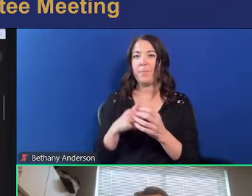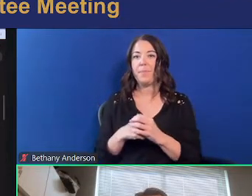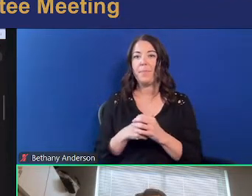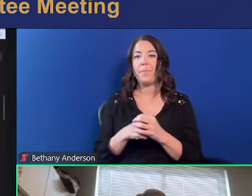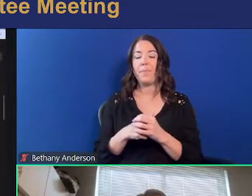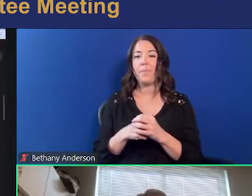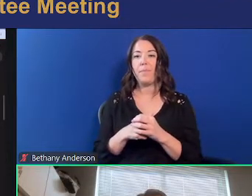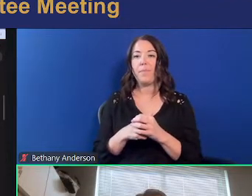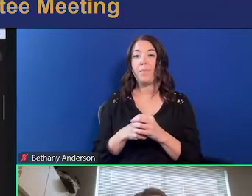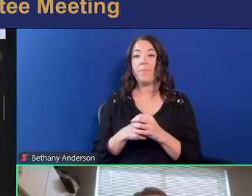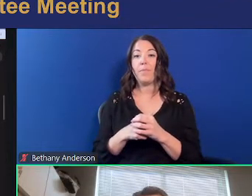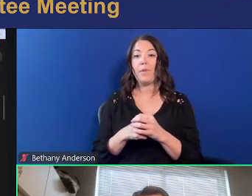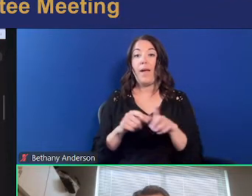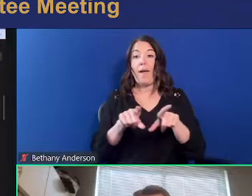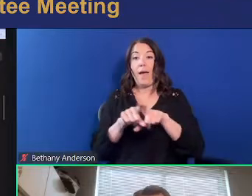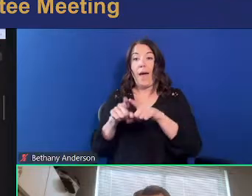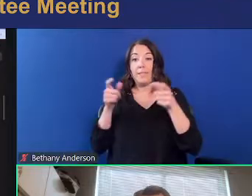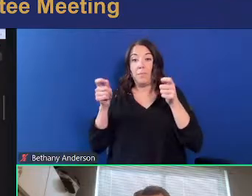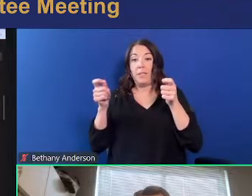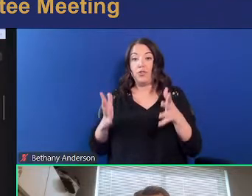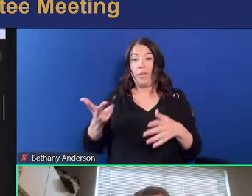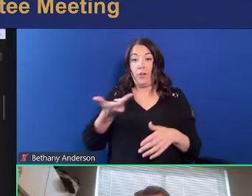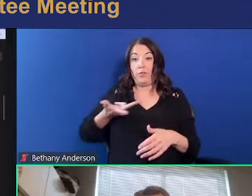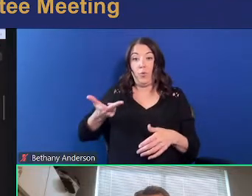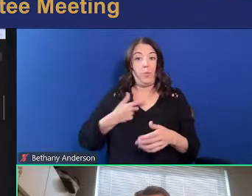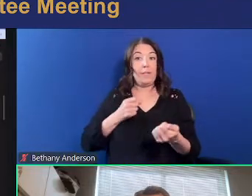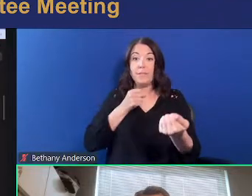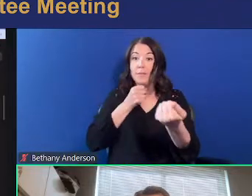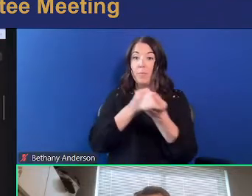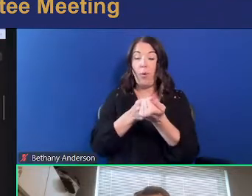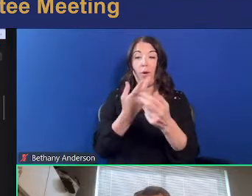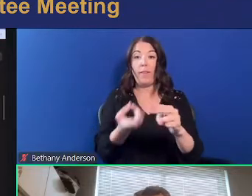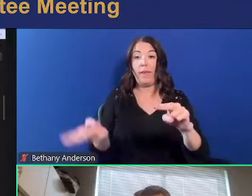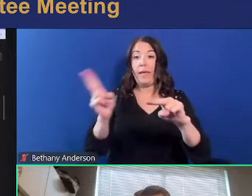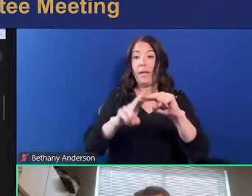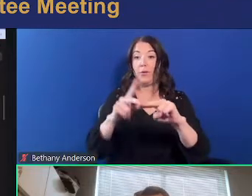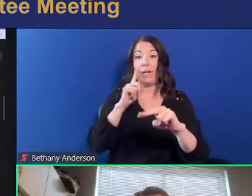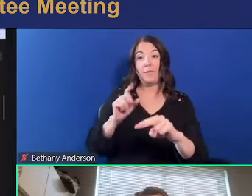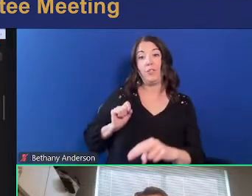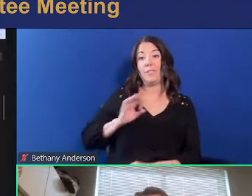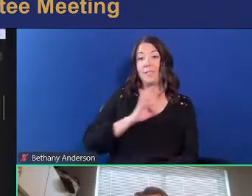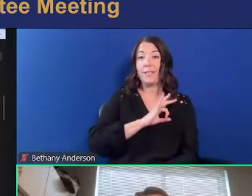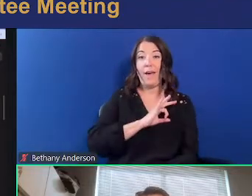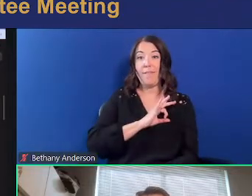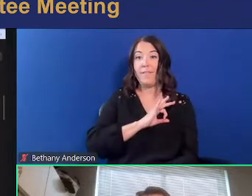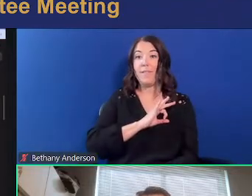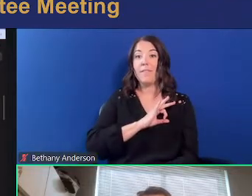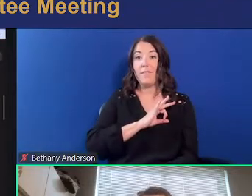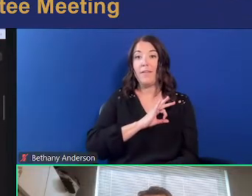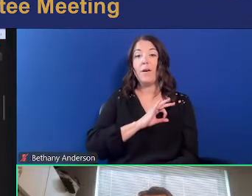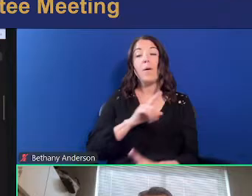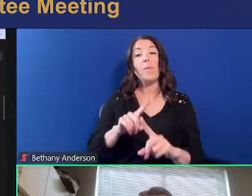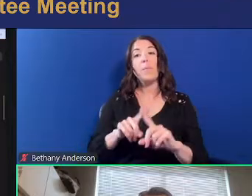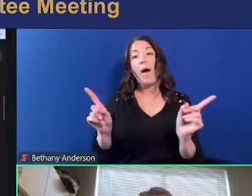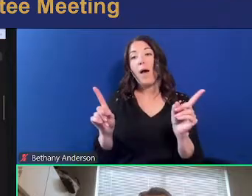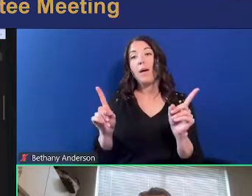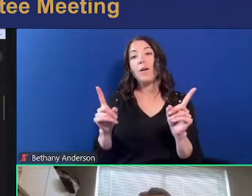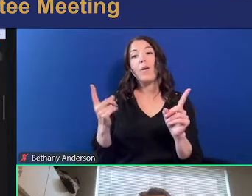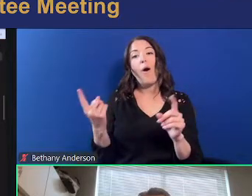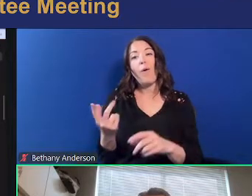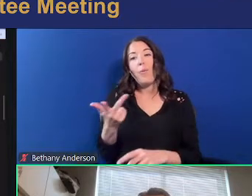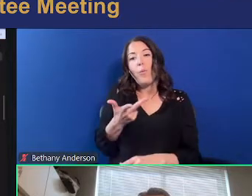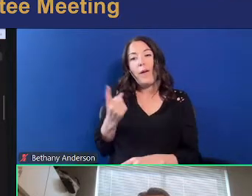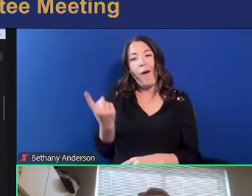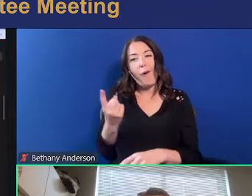We've, as administration, we're supportive of increases for staff positions, but always throw out a caution